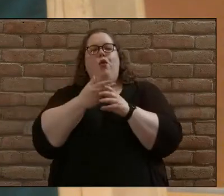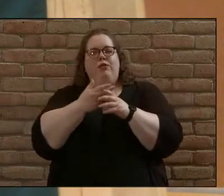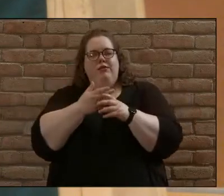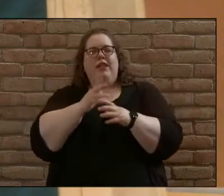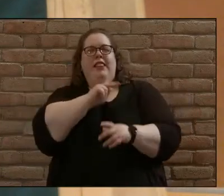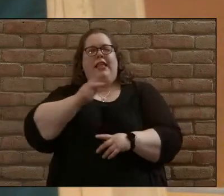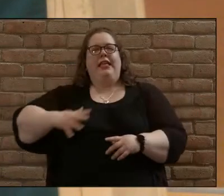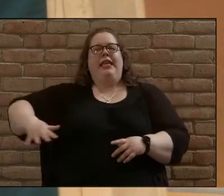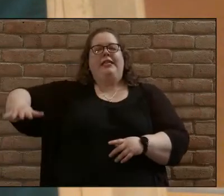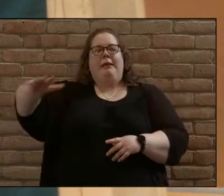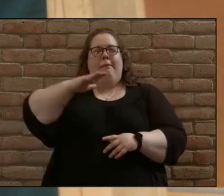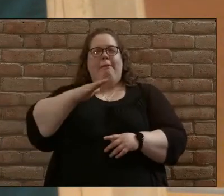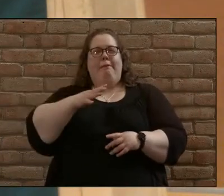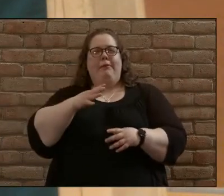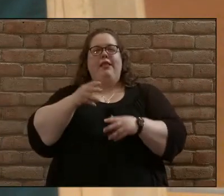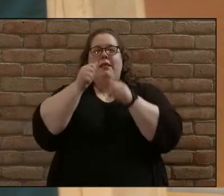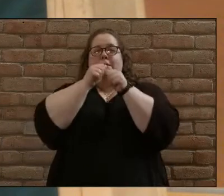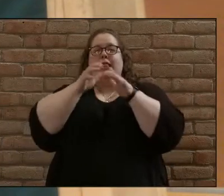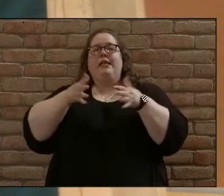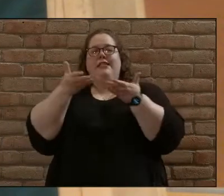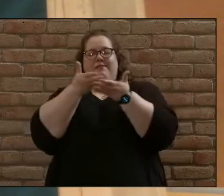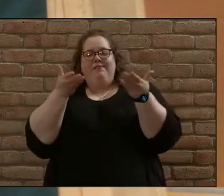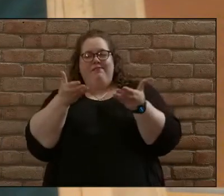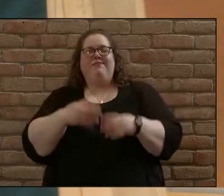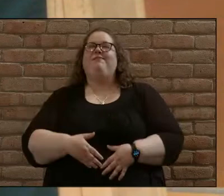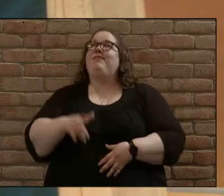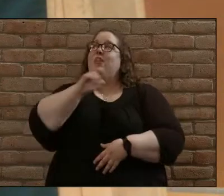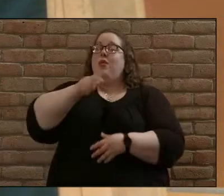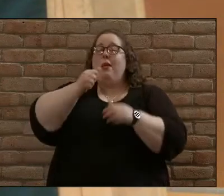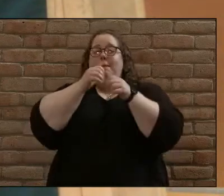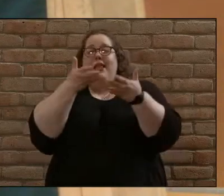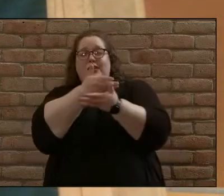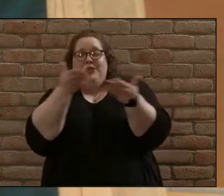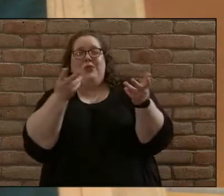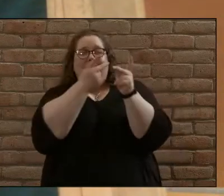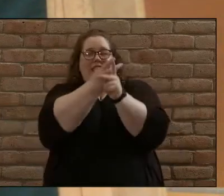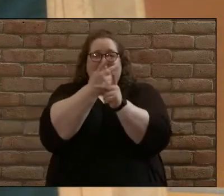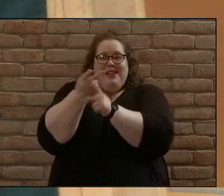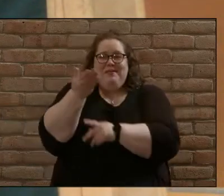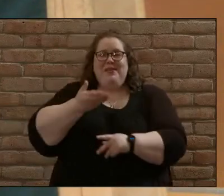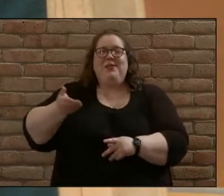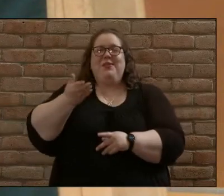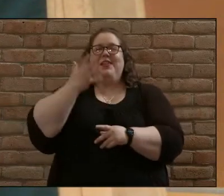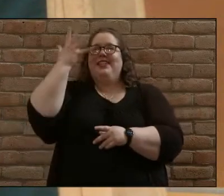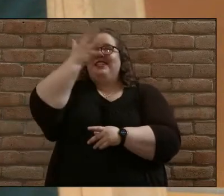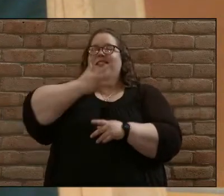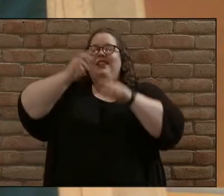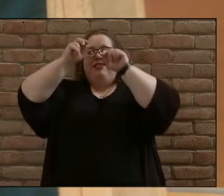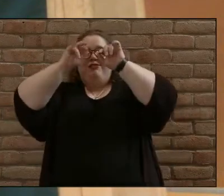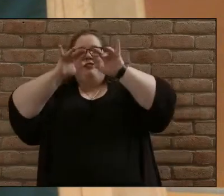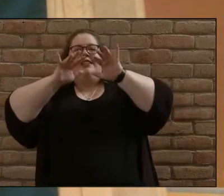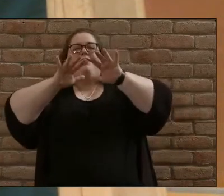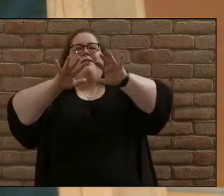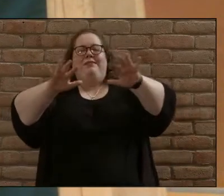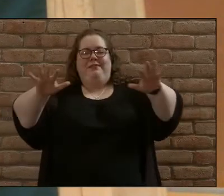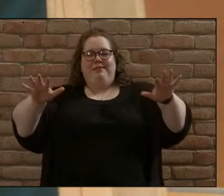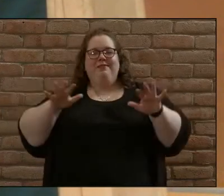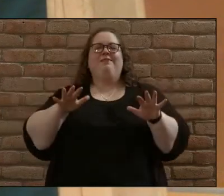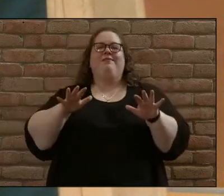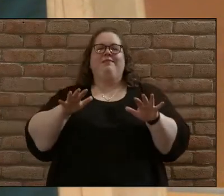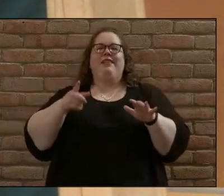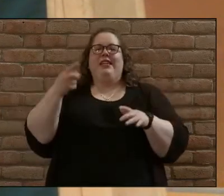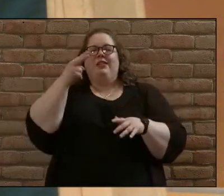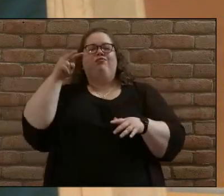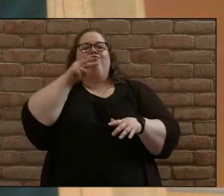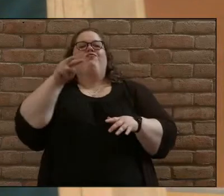this blessing from our God. The Lord bless you and keep you. The Lord make his face shine upon you and be gracious to you. The Lord look upon you